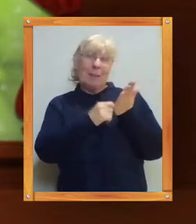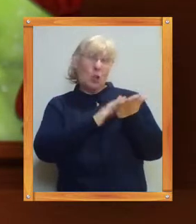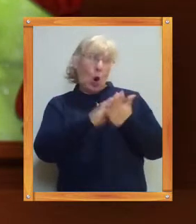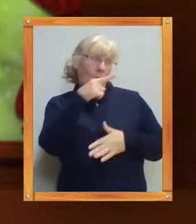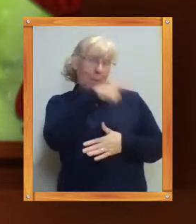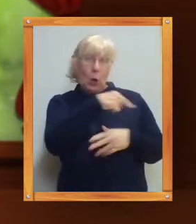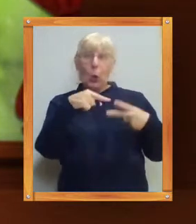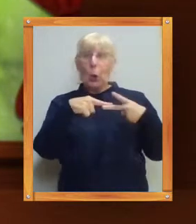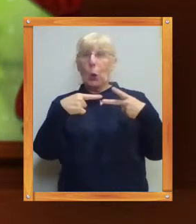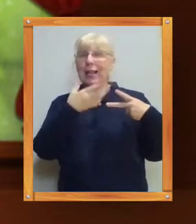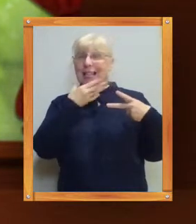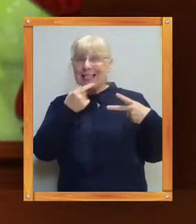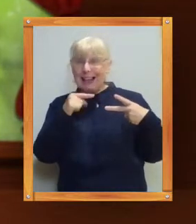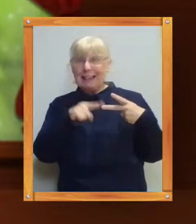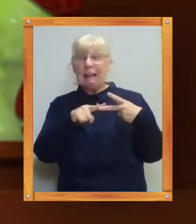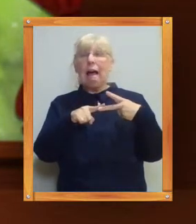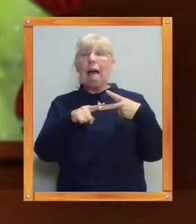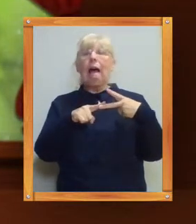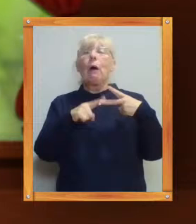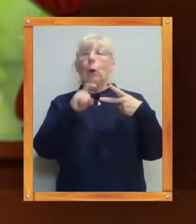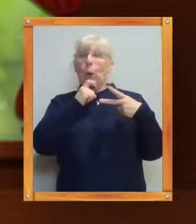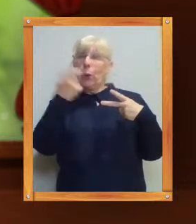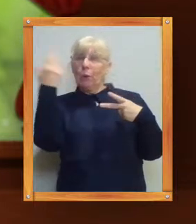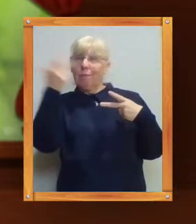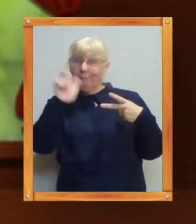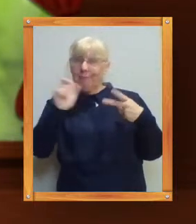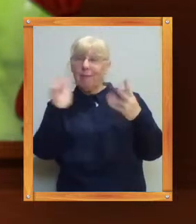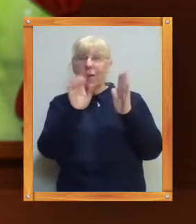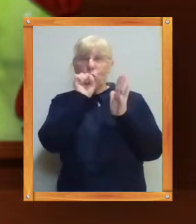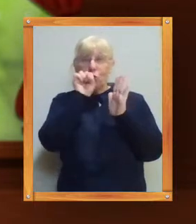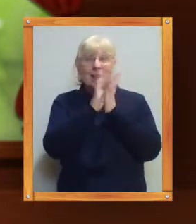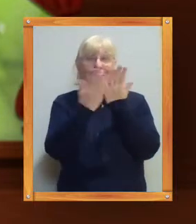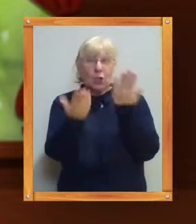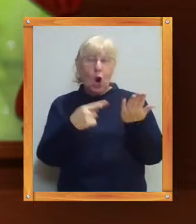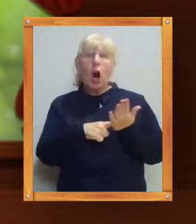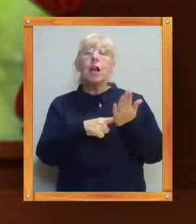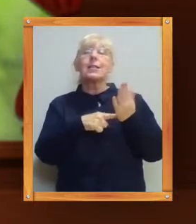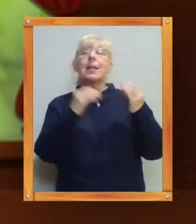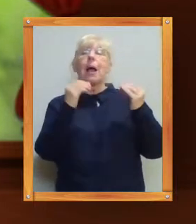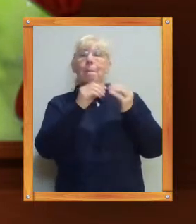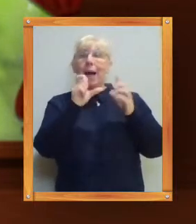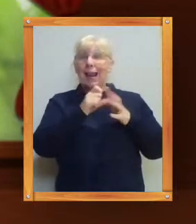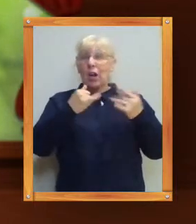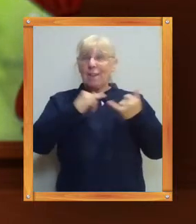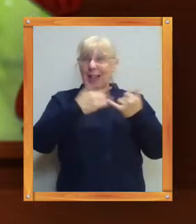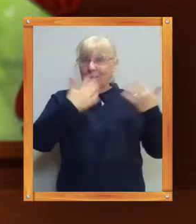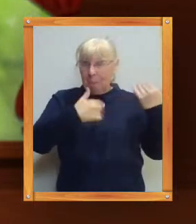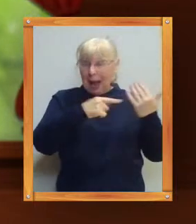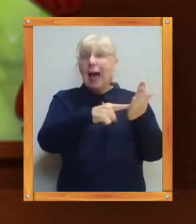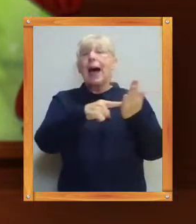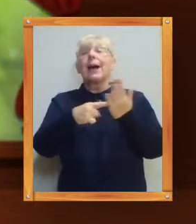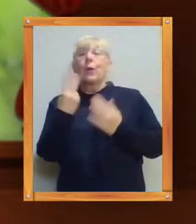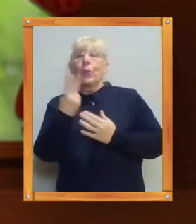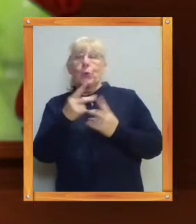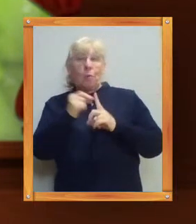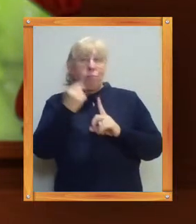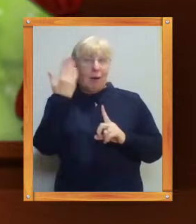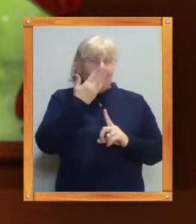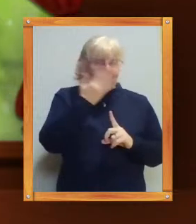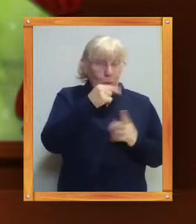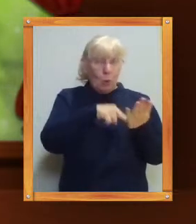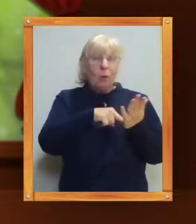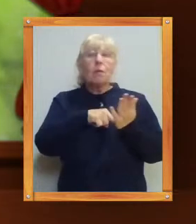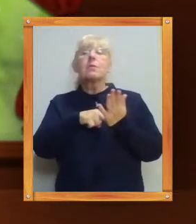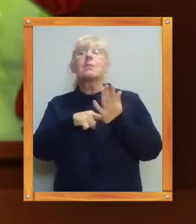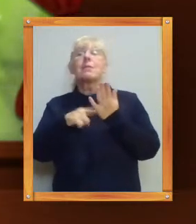our competition entries. We're going to hear from the Ballyduff Silver Band shortly. Central Primary, Mount St Michael's Primary, the Randalstown Arches